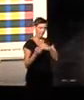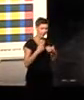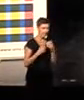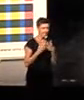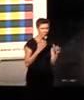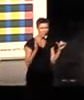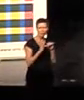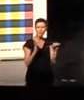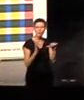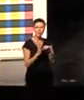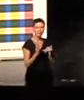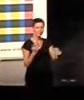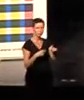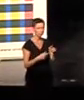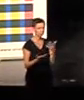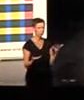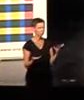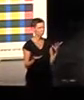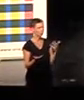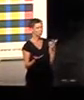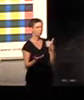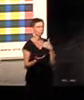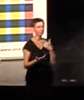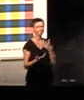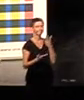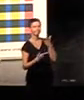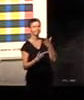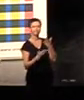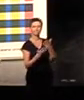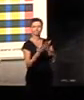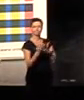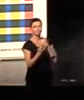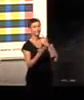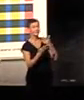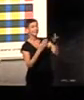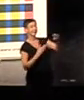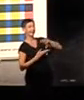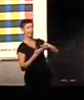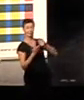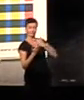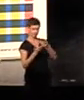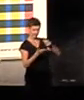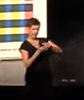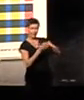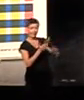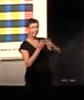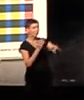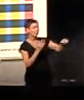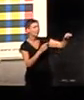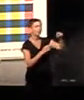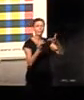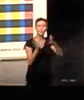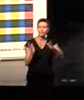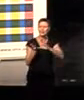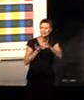rubicon harder to be first in line dorine financial crysis shifting de focus van public